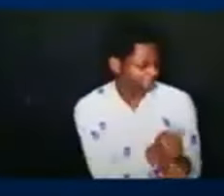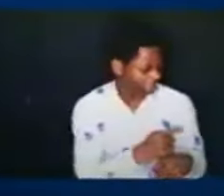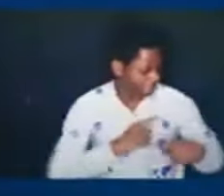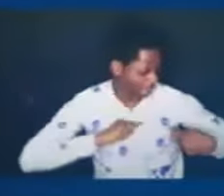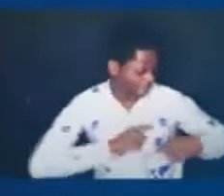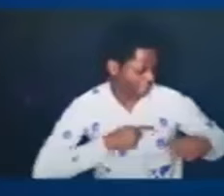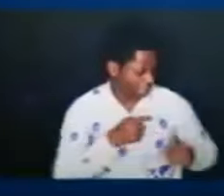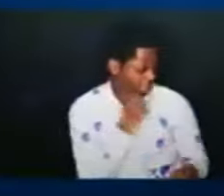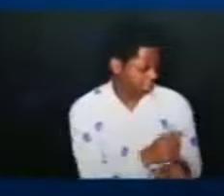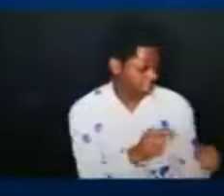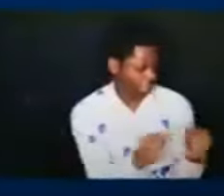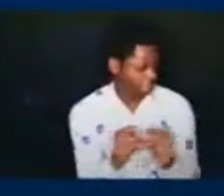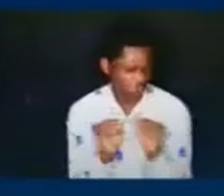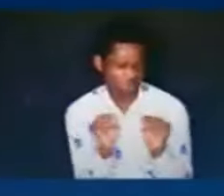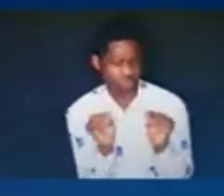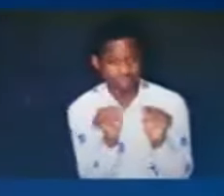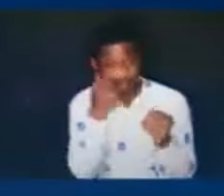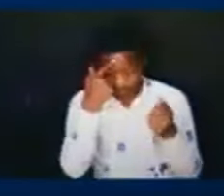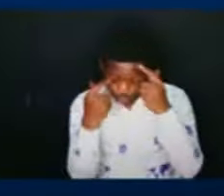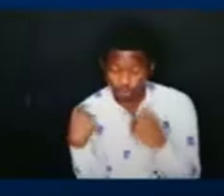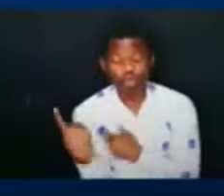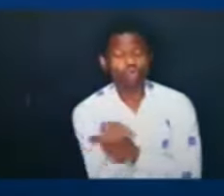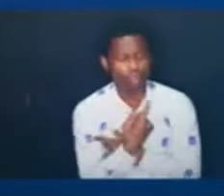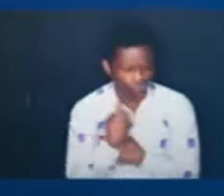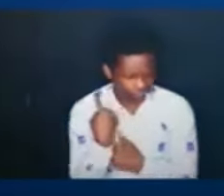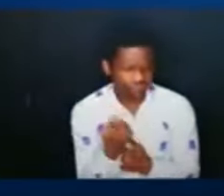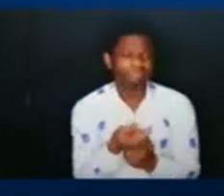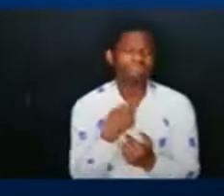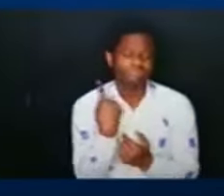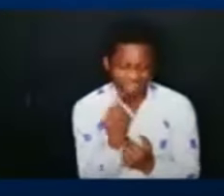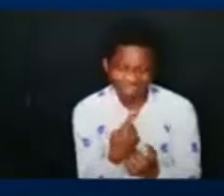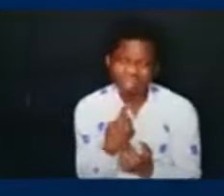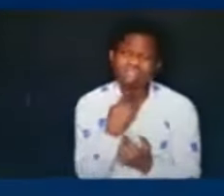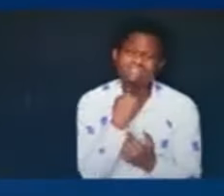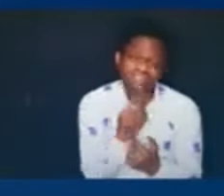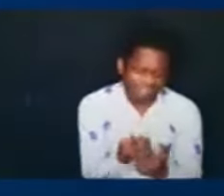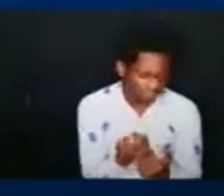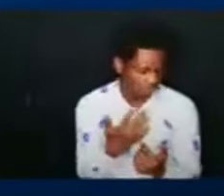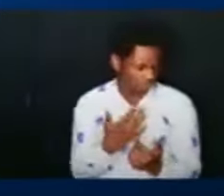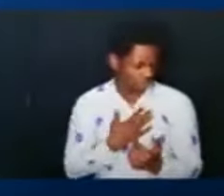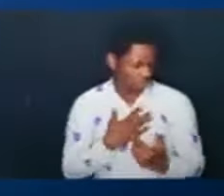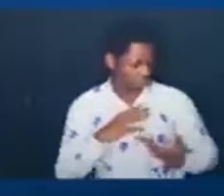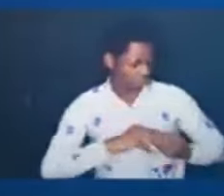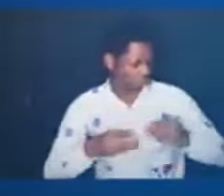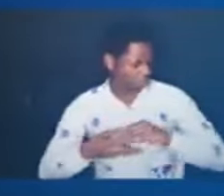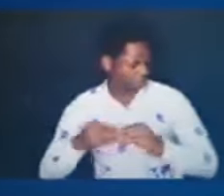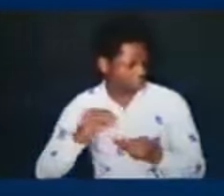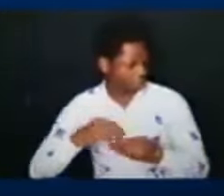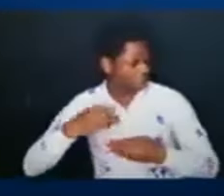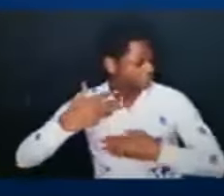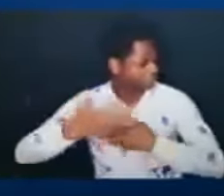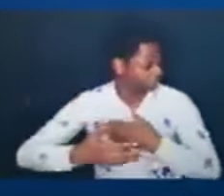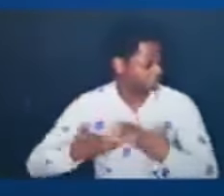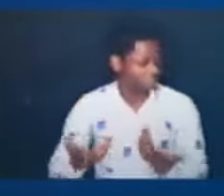obi ankontokwa o. To the extent that you are always telling the side, your side of the story. To the extent that